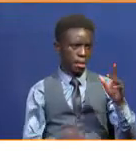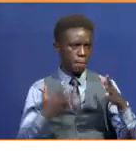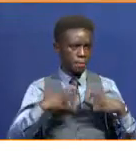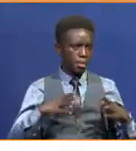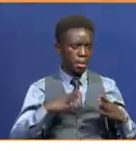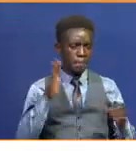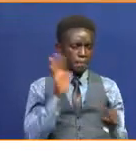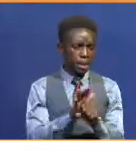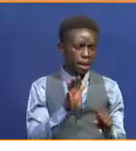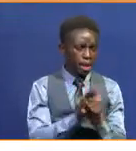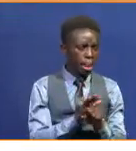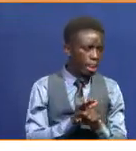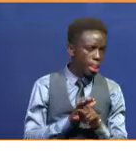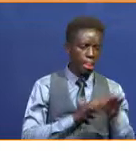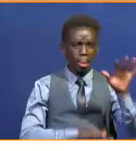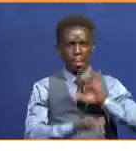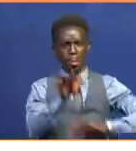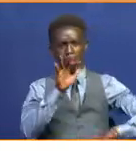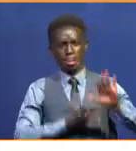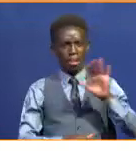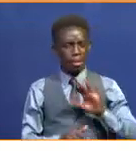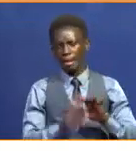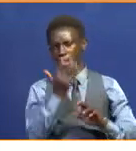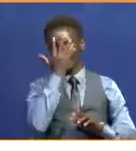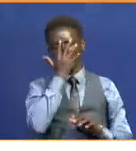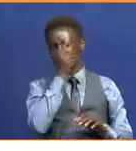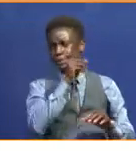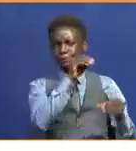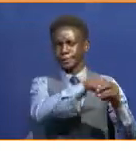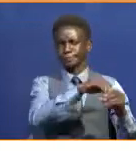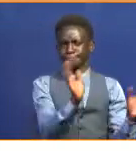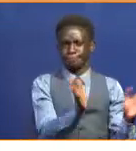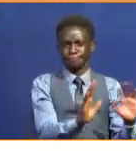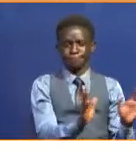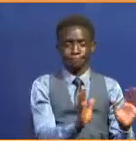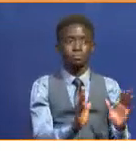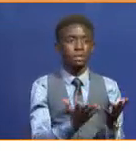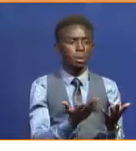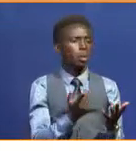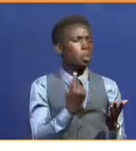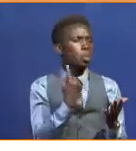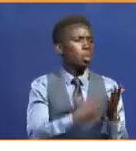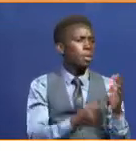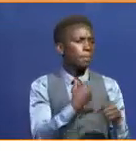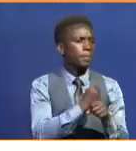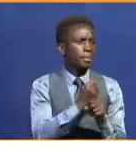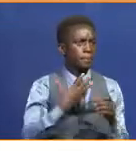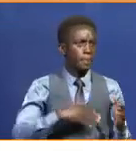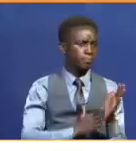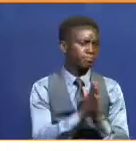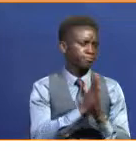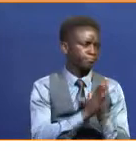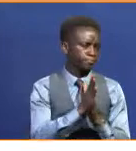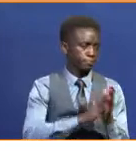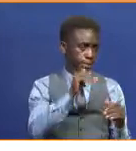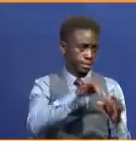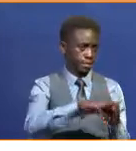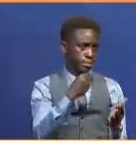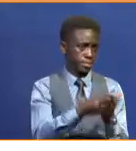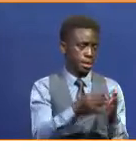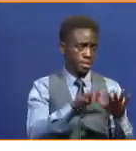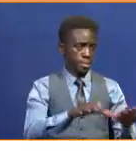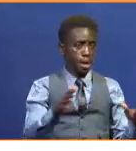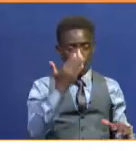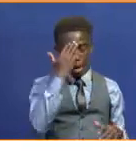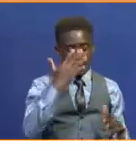tax implications of investing in money market funds? Because sometimes you find people shy